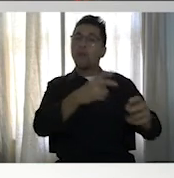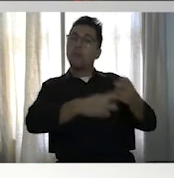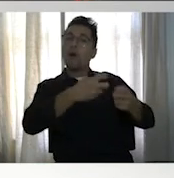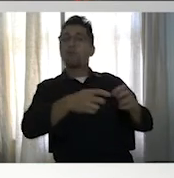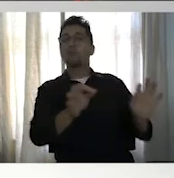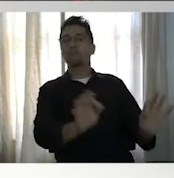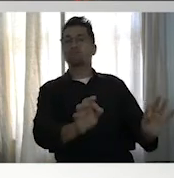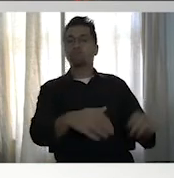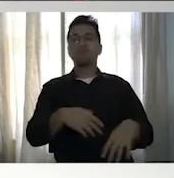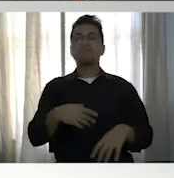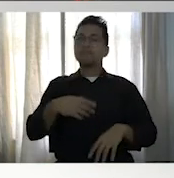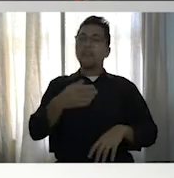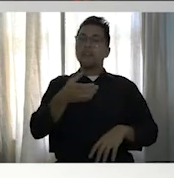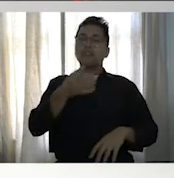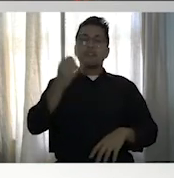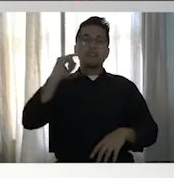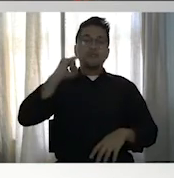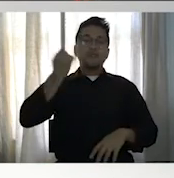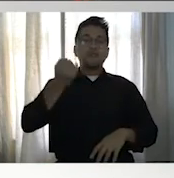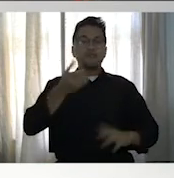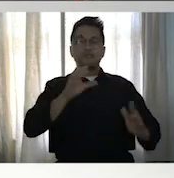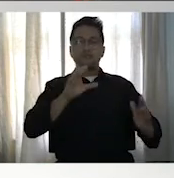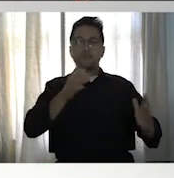has spilled juice on the floor.